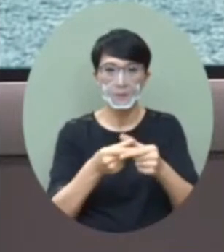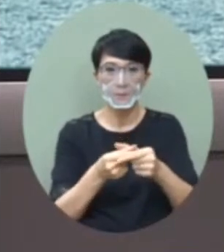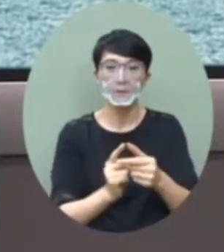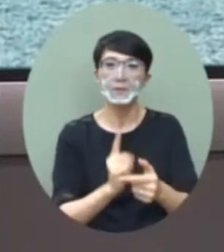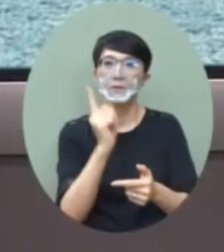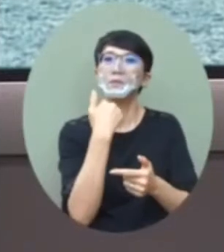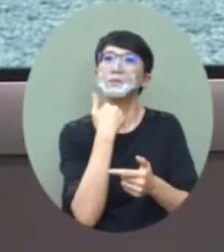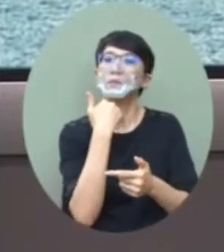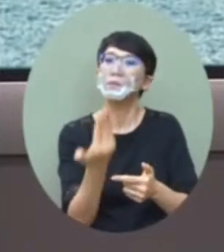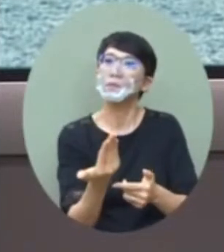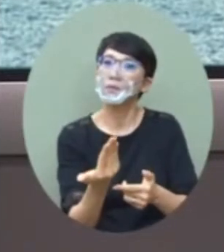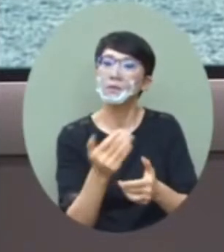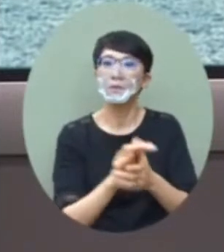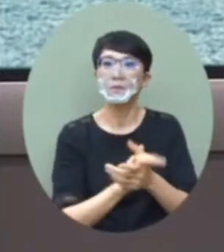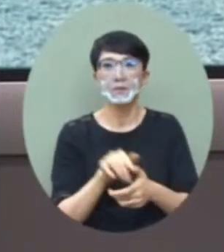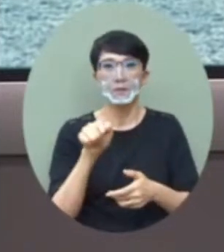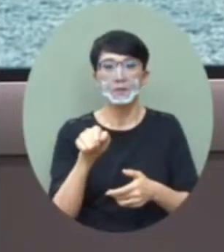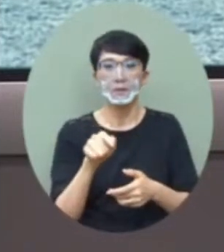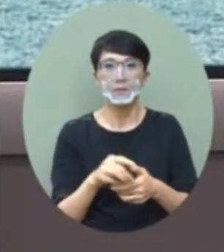that some